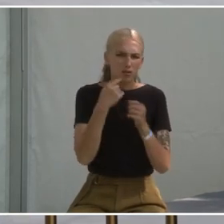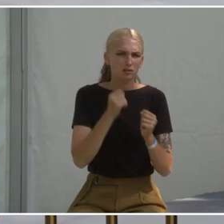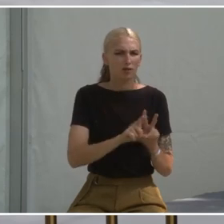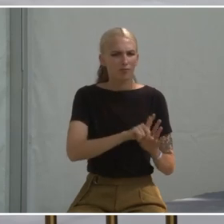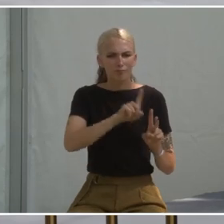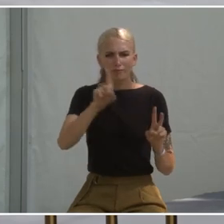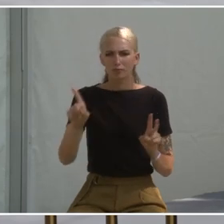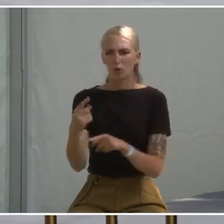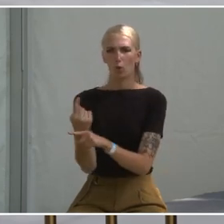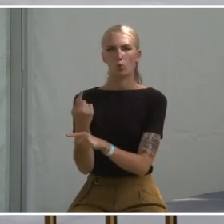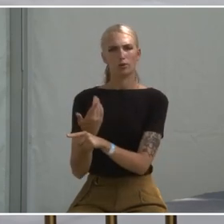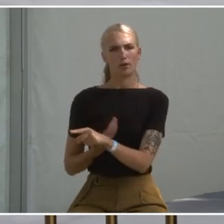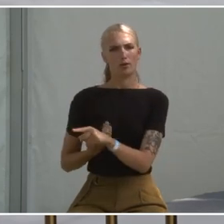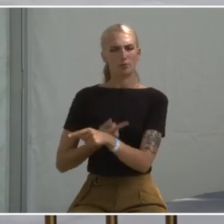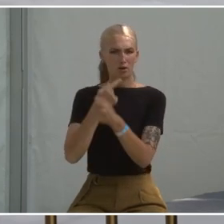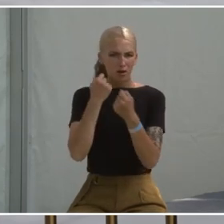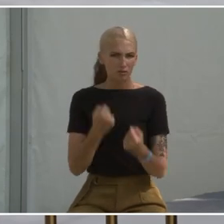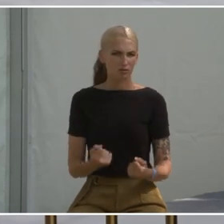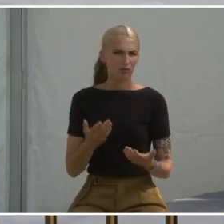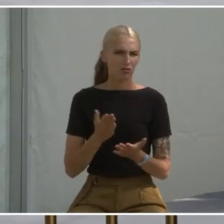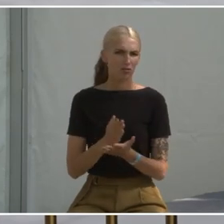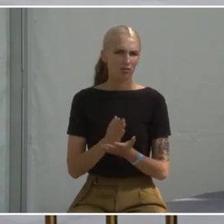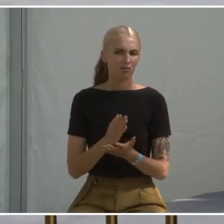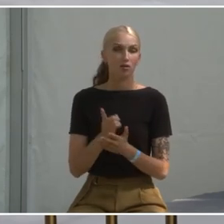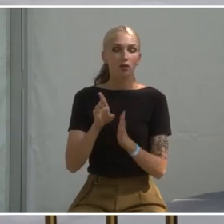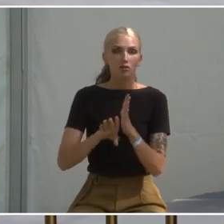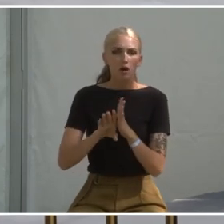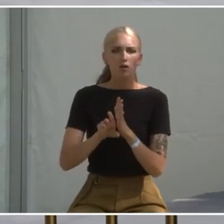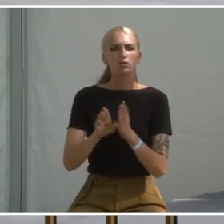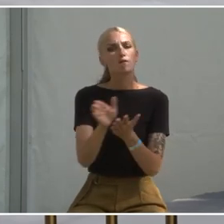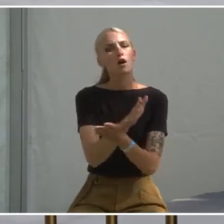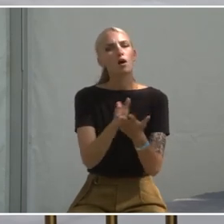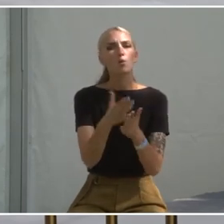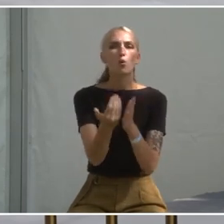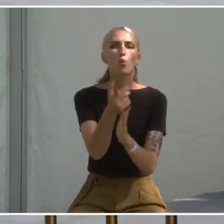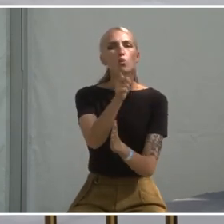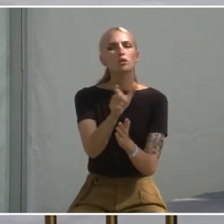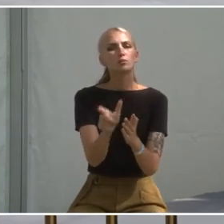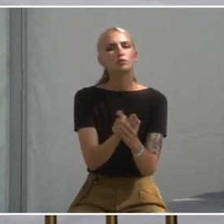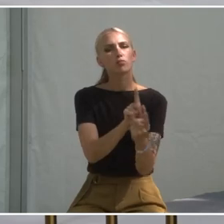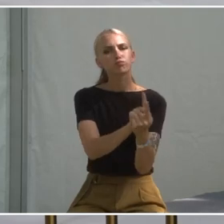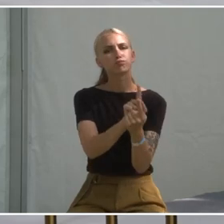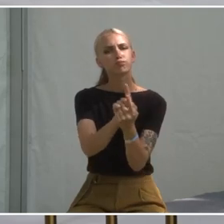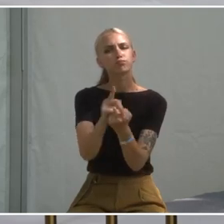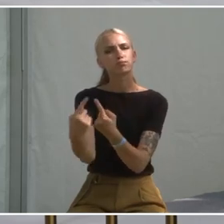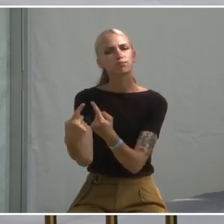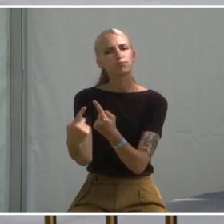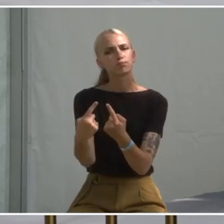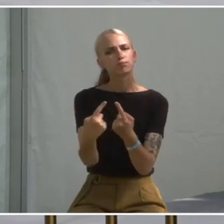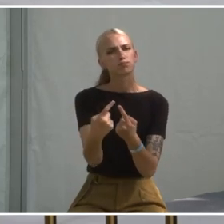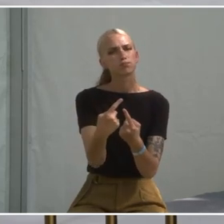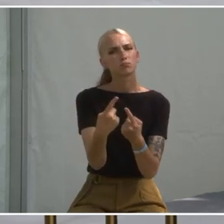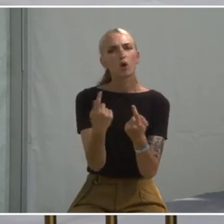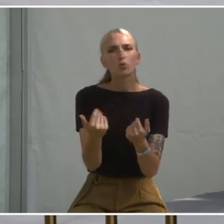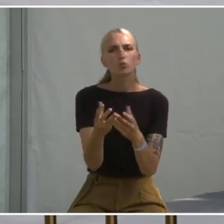young adult. But normally you had different people you could talk to in your traveling on that transmission, but you don't